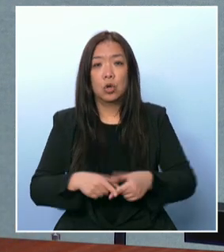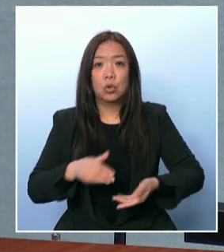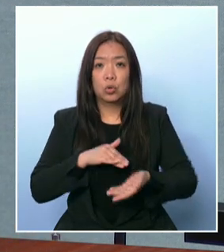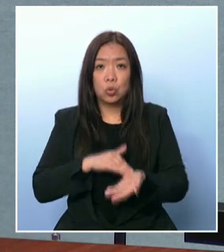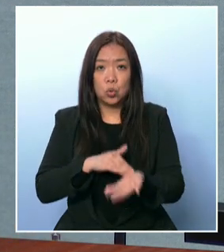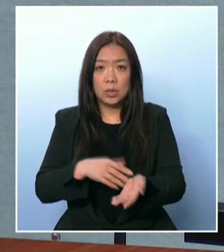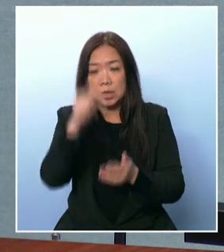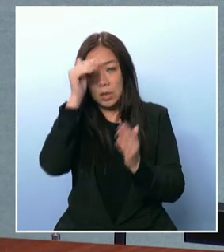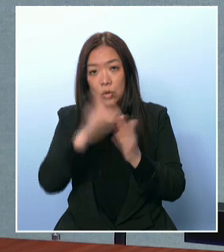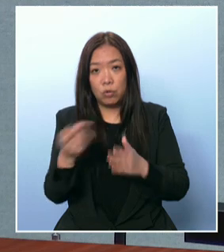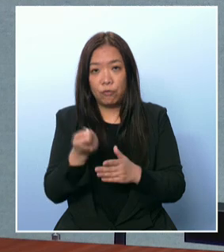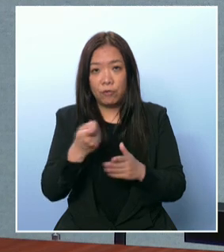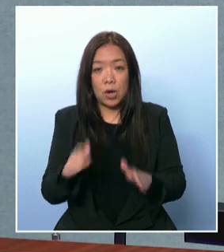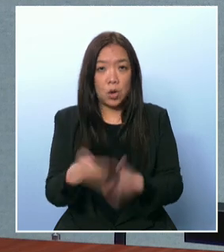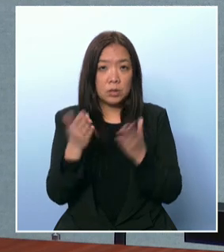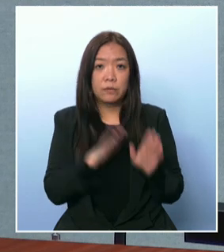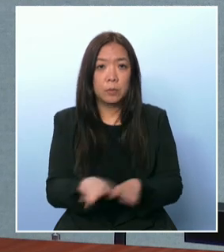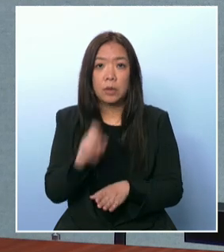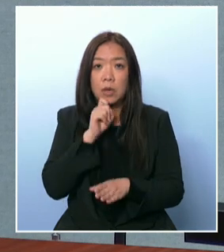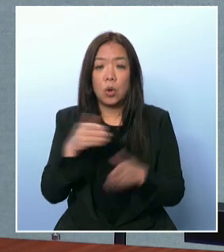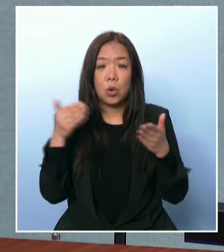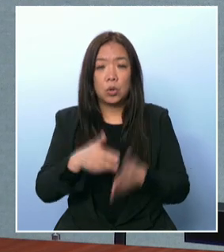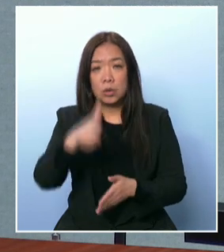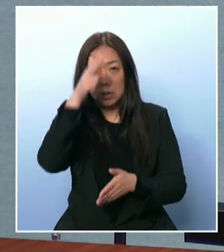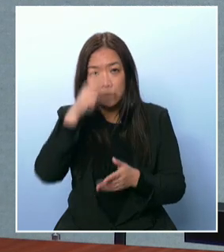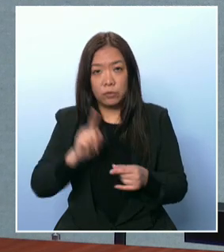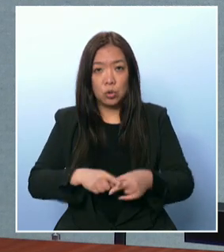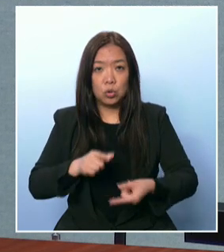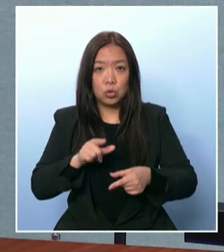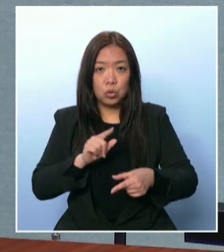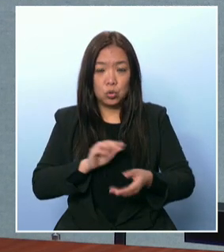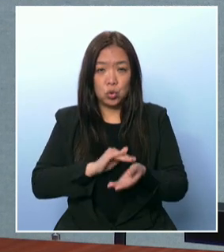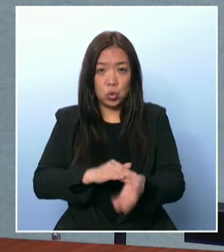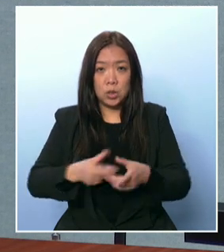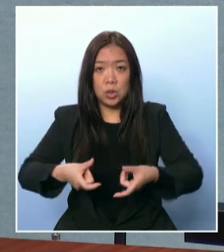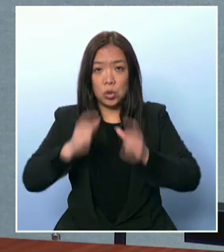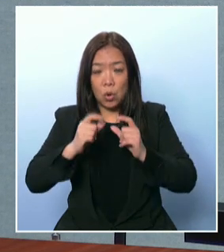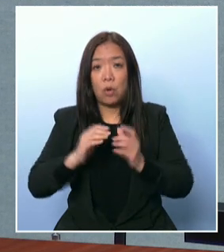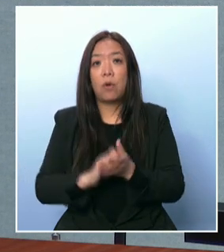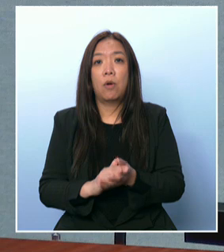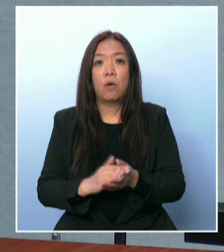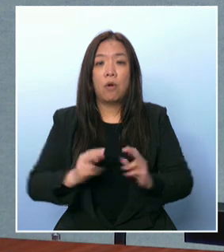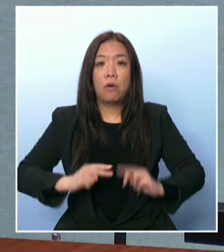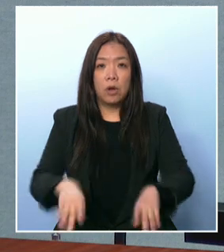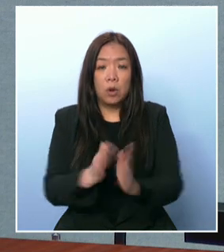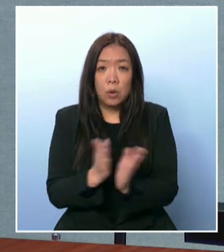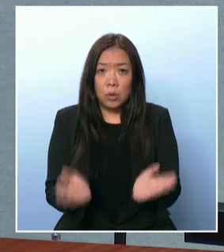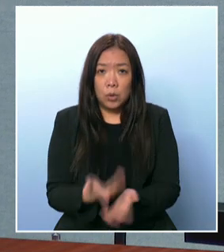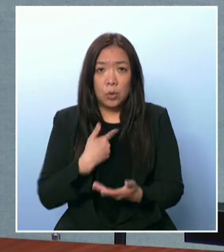materia medica and also service delivery. I'm pleased to learn that the Chinese Medicine Hospital will be commissioned